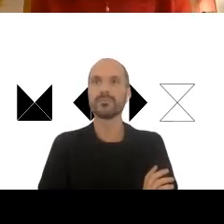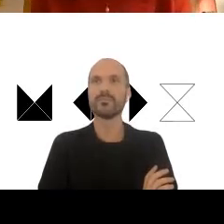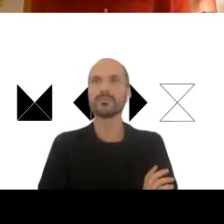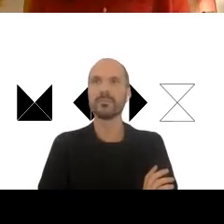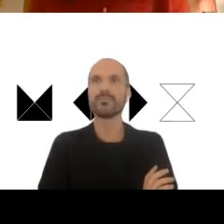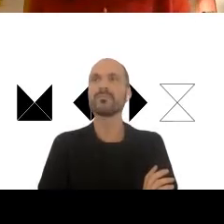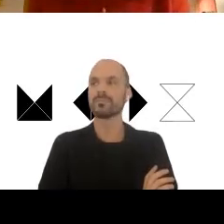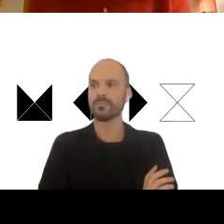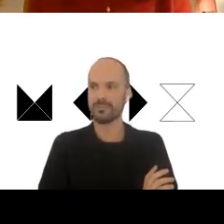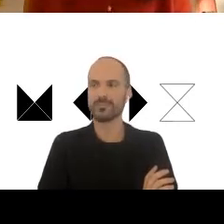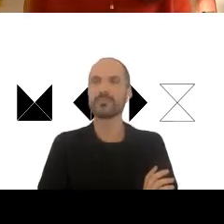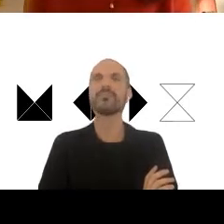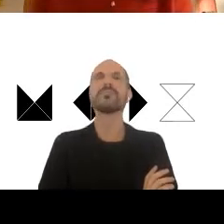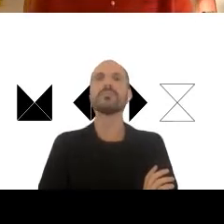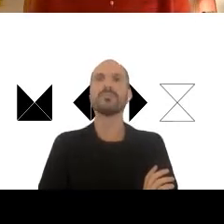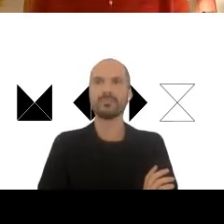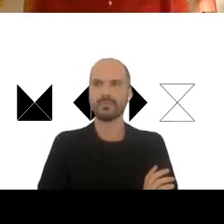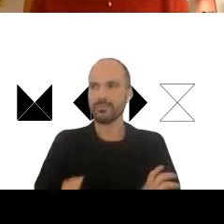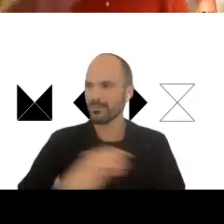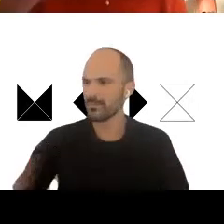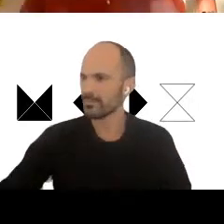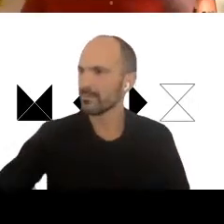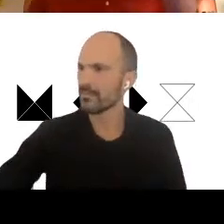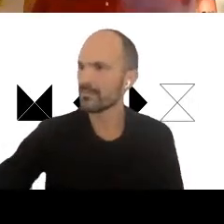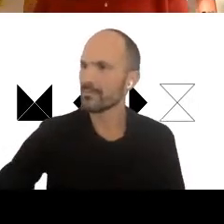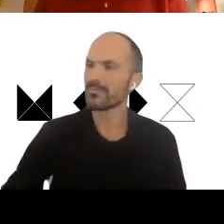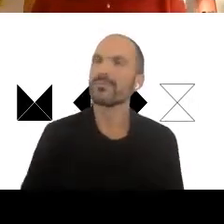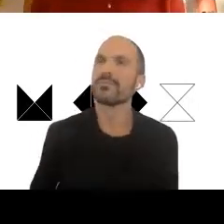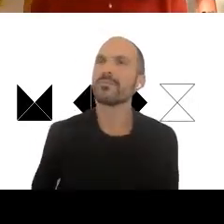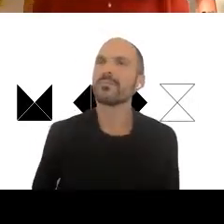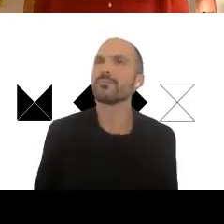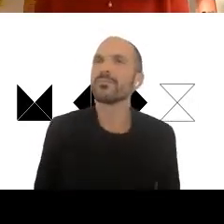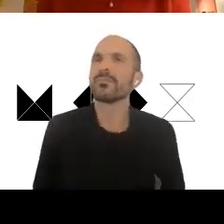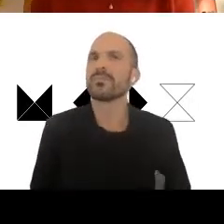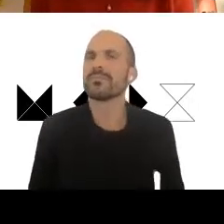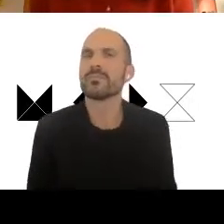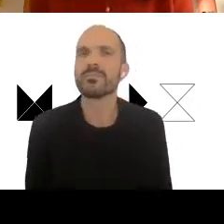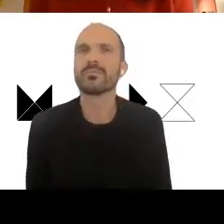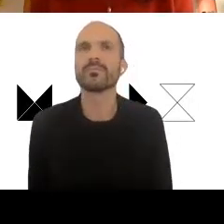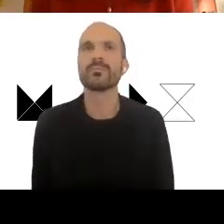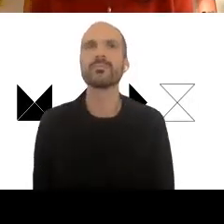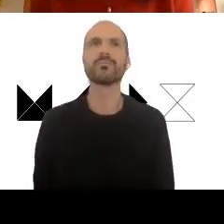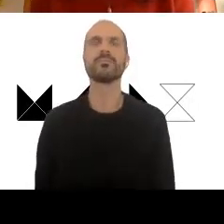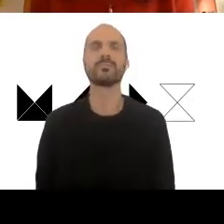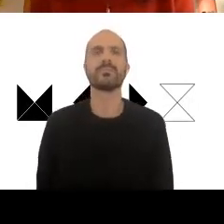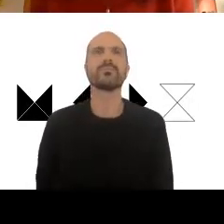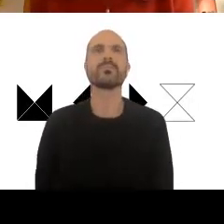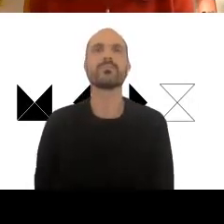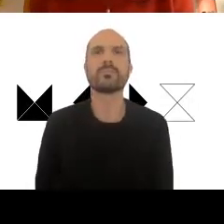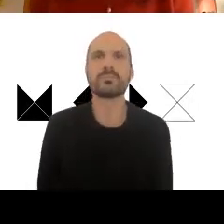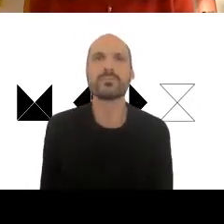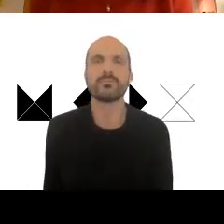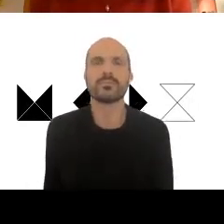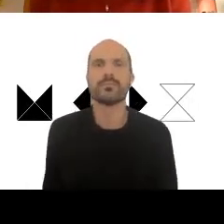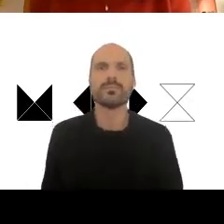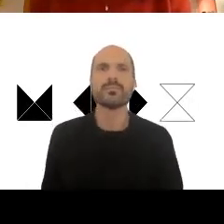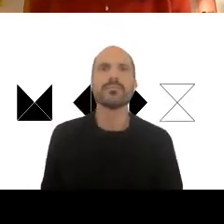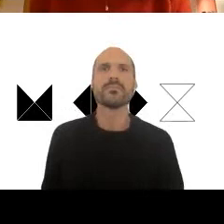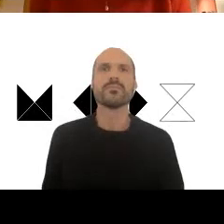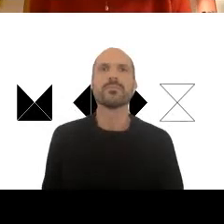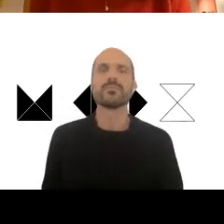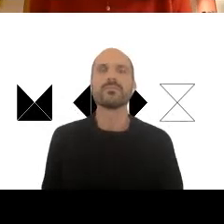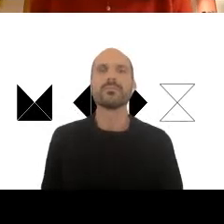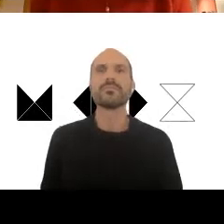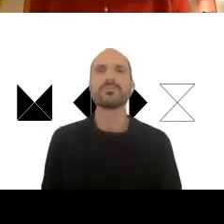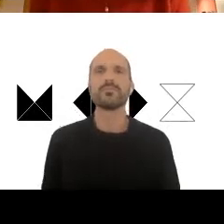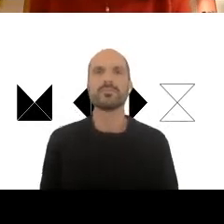the energy consumption, and you know, we can read a lot of things about the houses, how they work in reality with